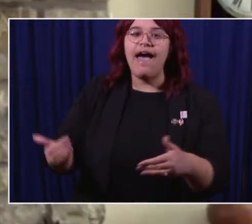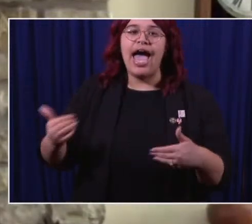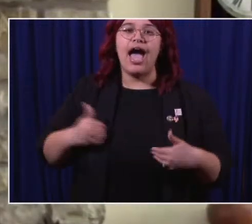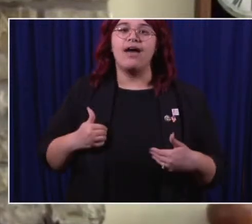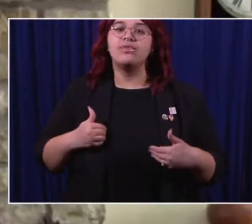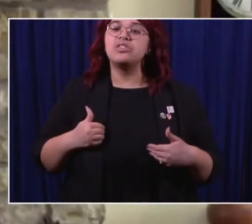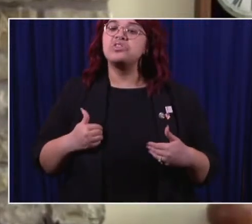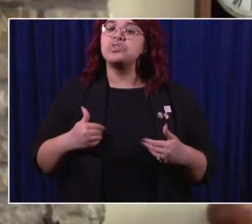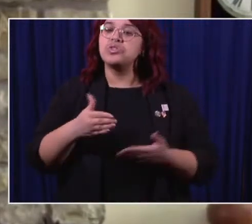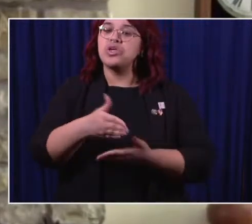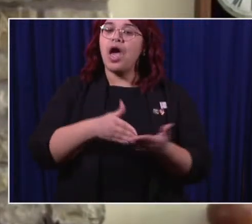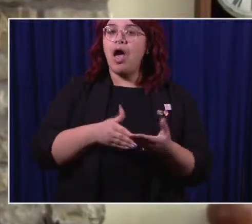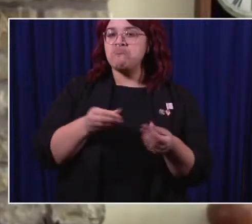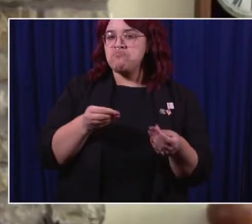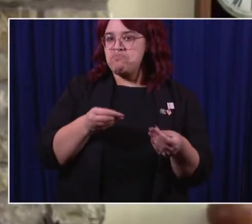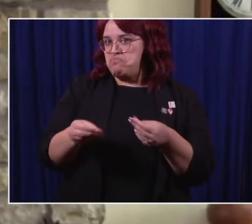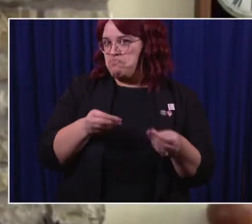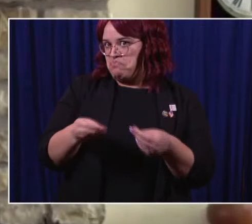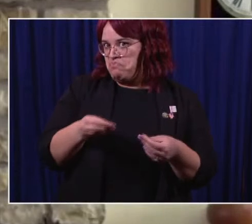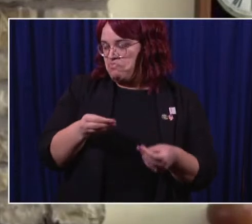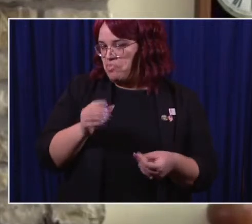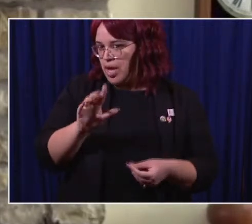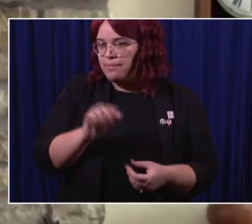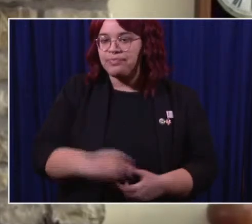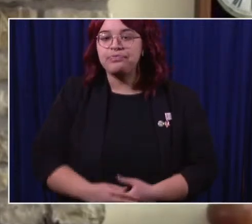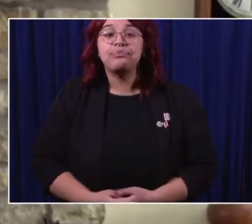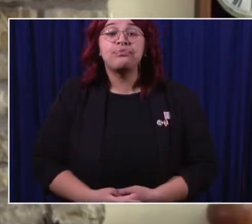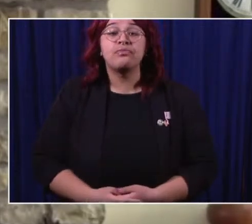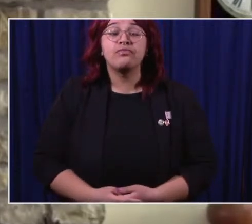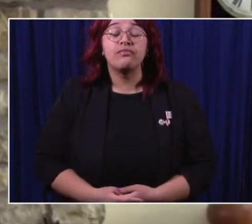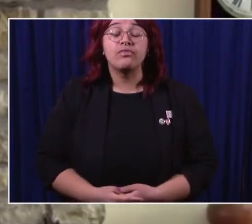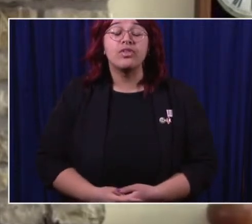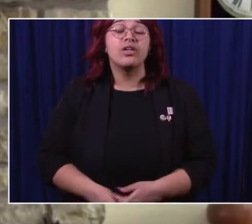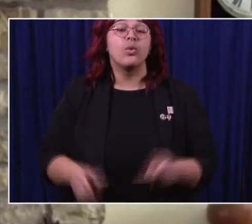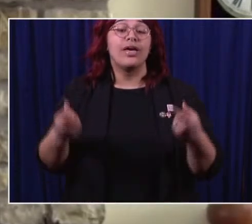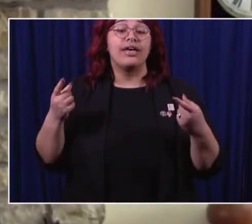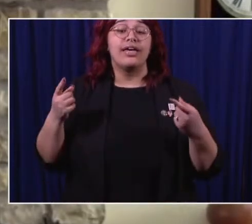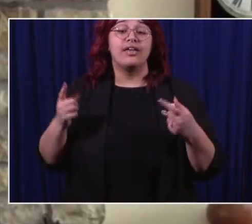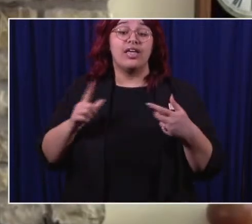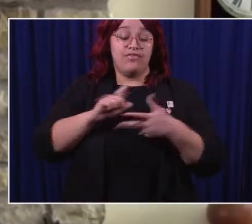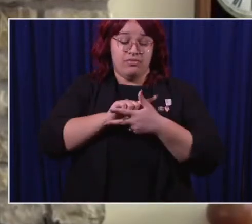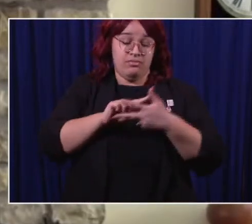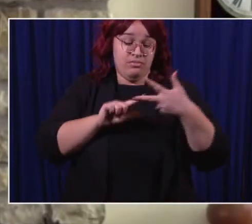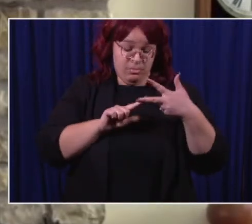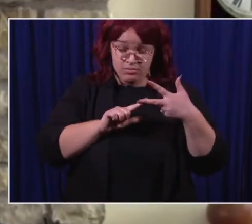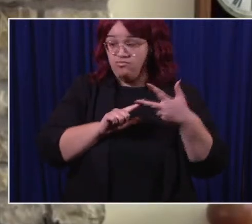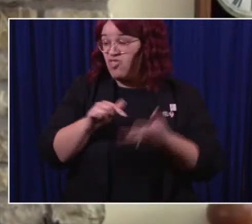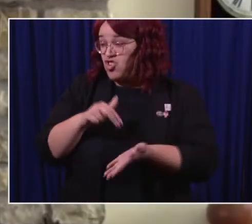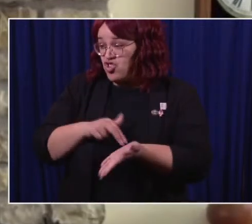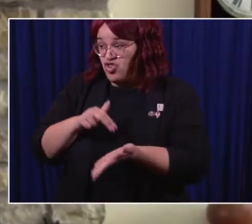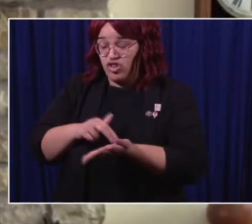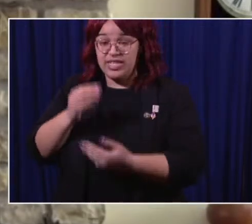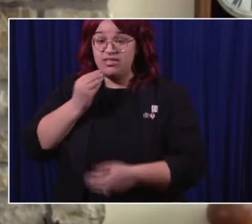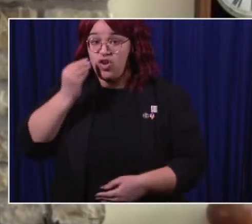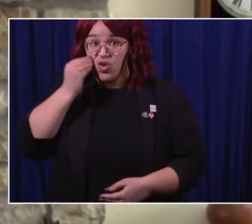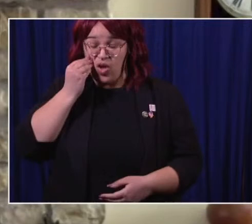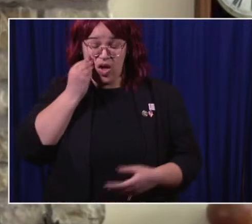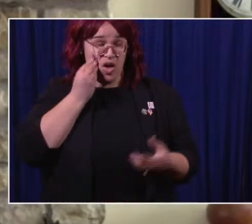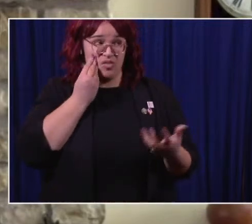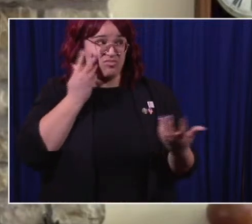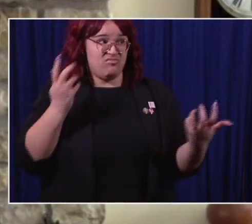Even if the nursing home is not allowed to have visits because they don't meet the 3 criteria from CMS,